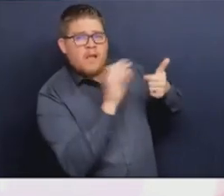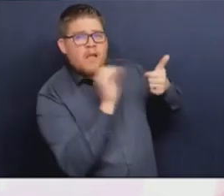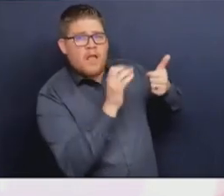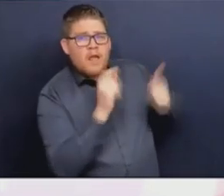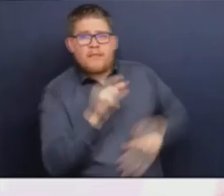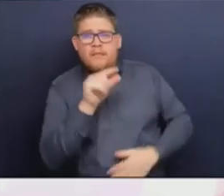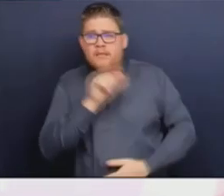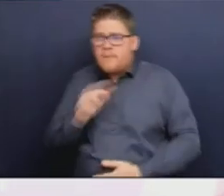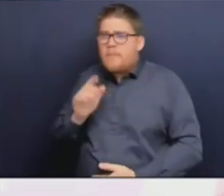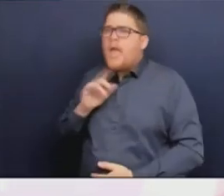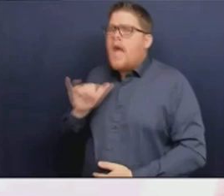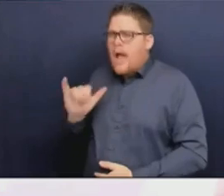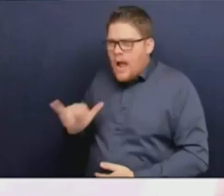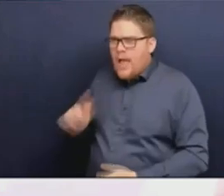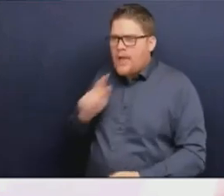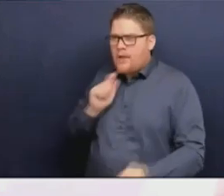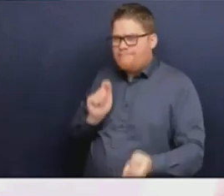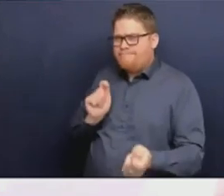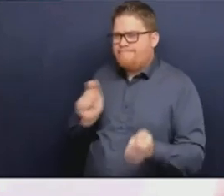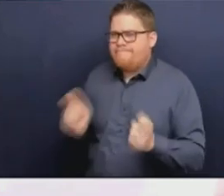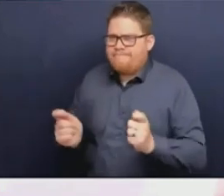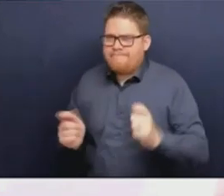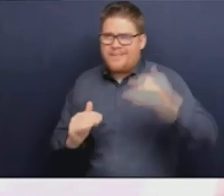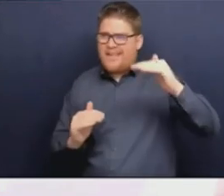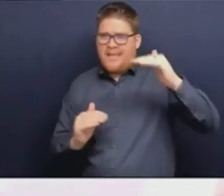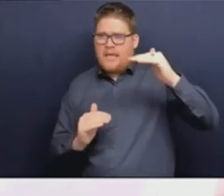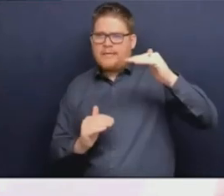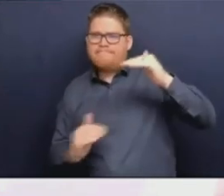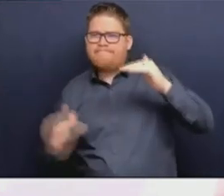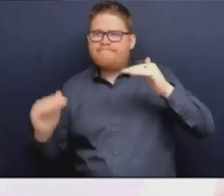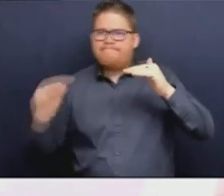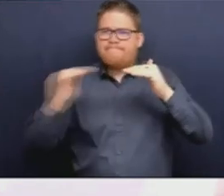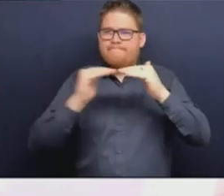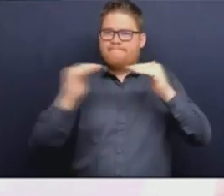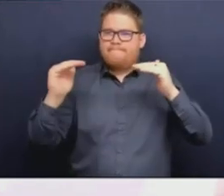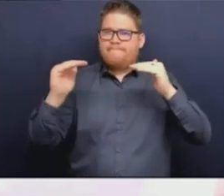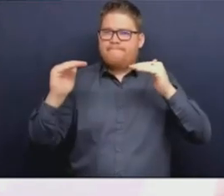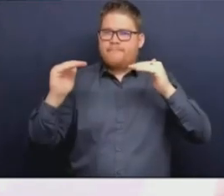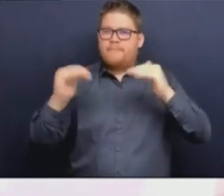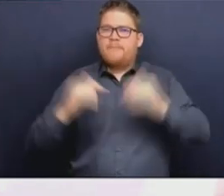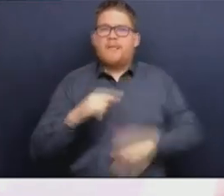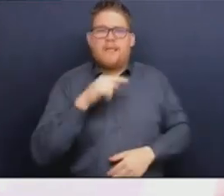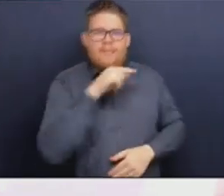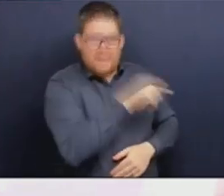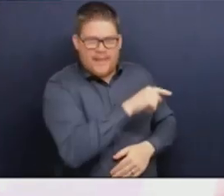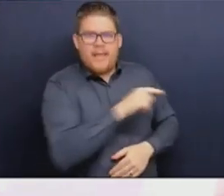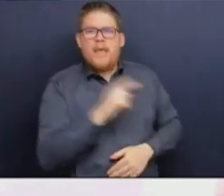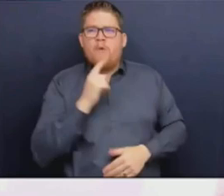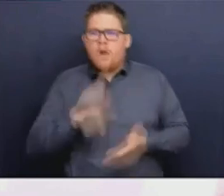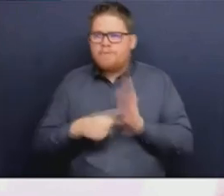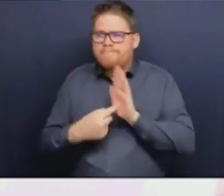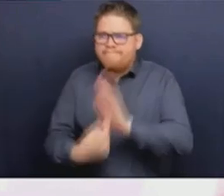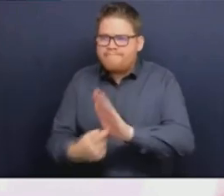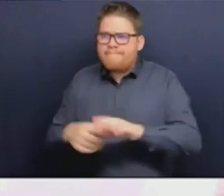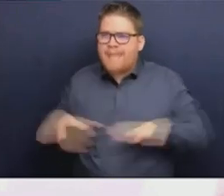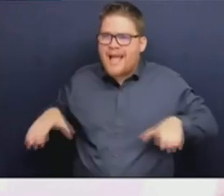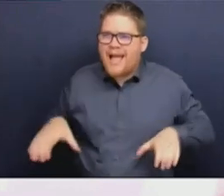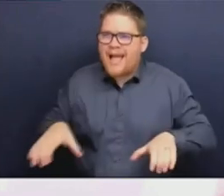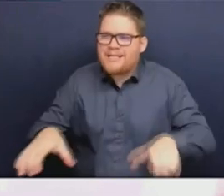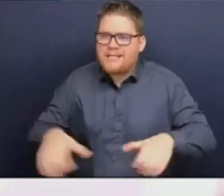into transformative action. That is a promise that we must hold the government to as well.